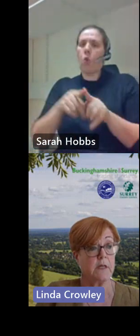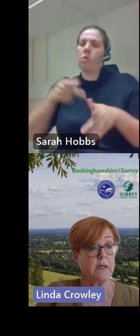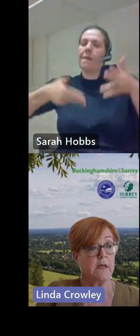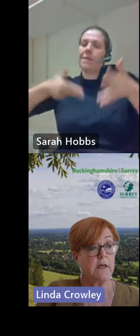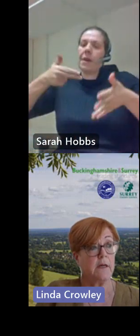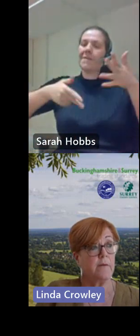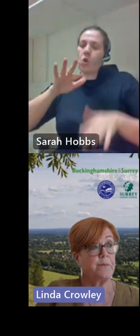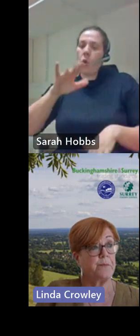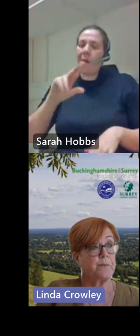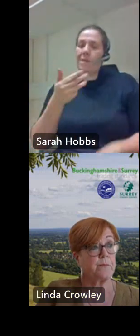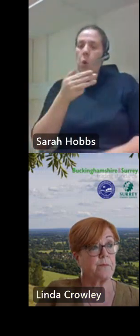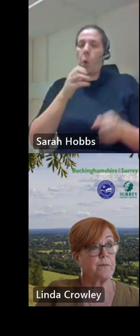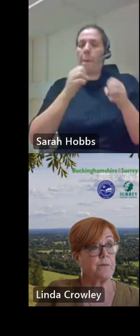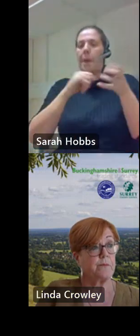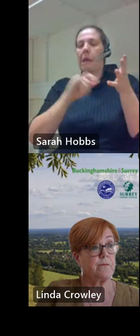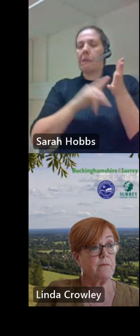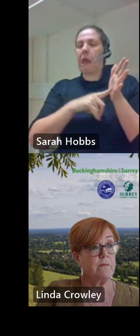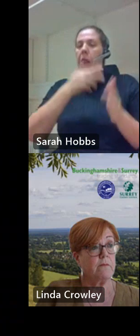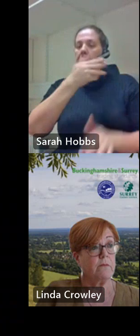users.